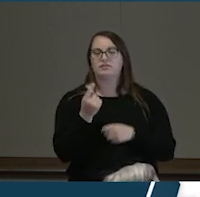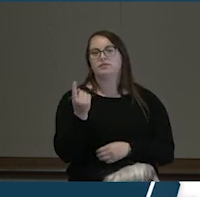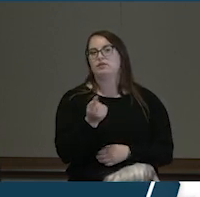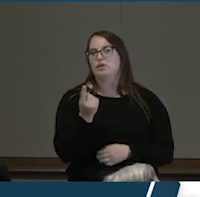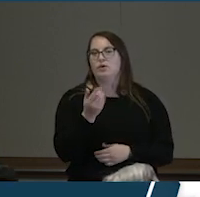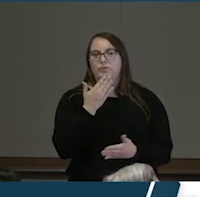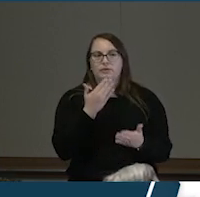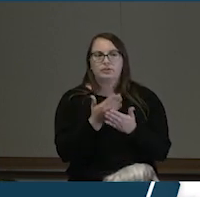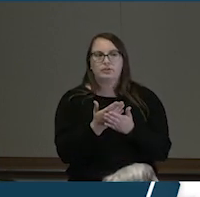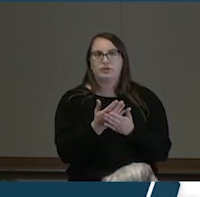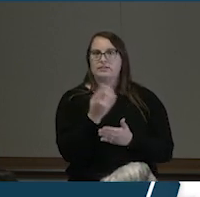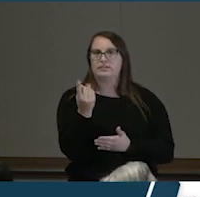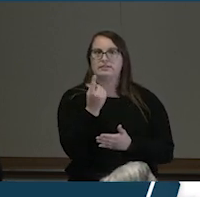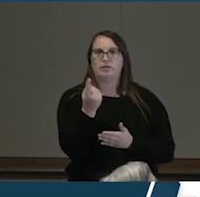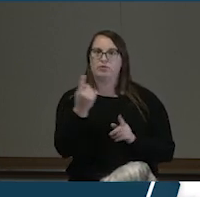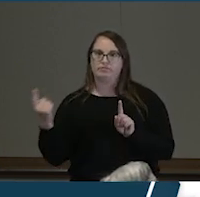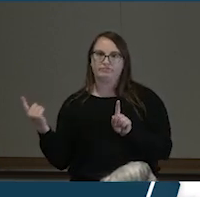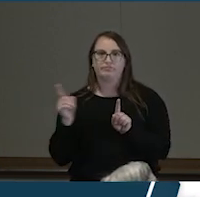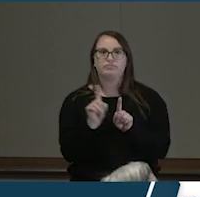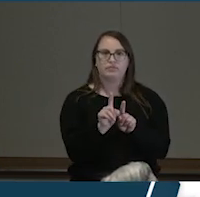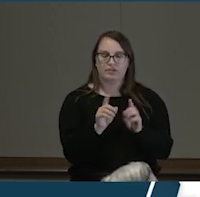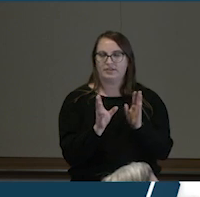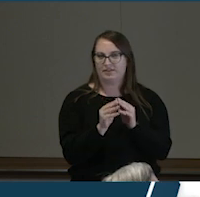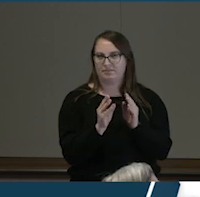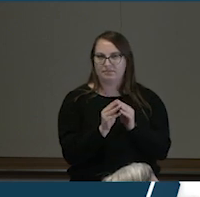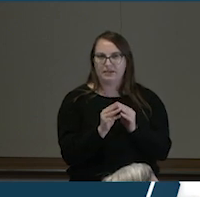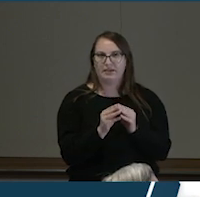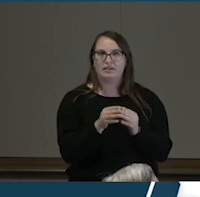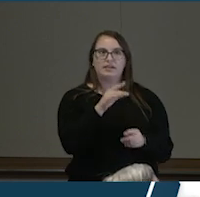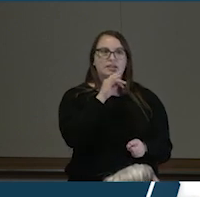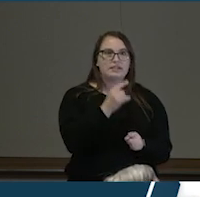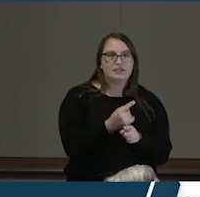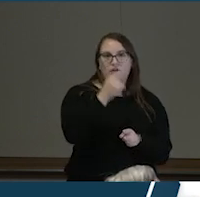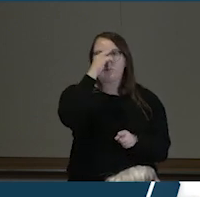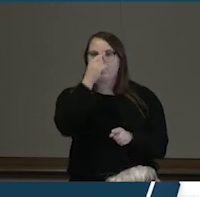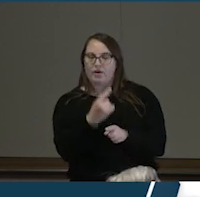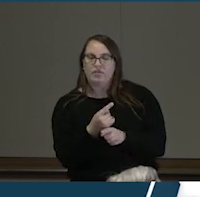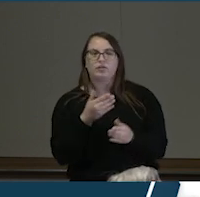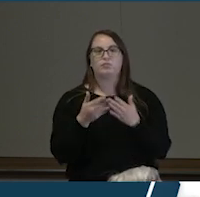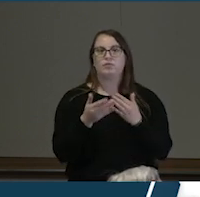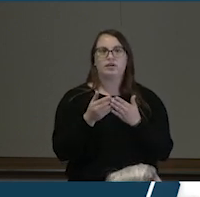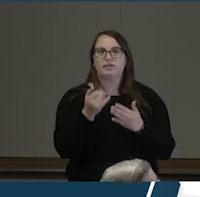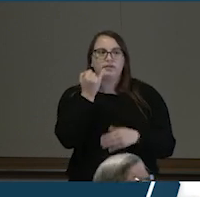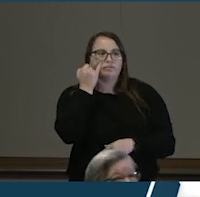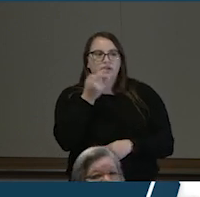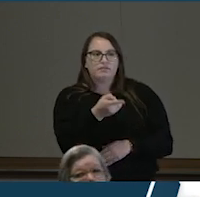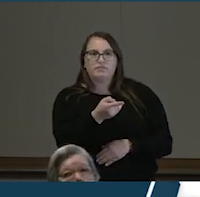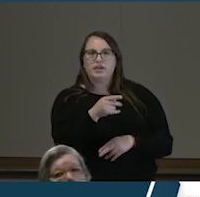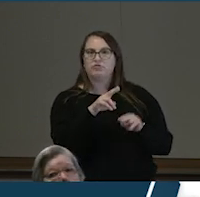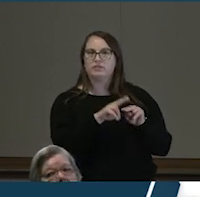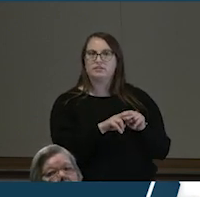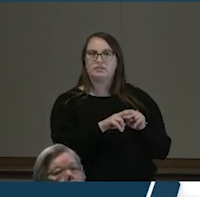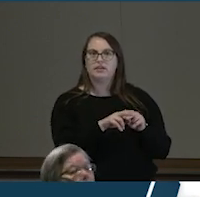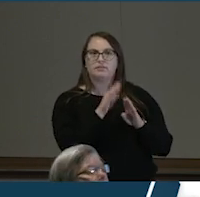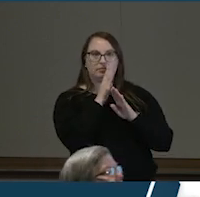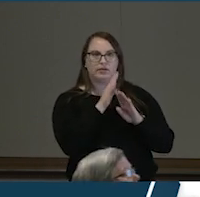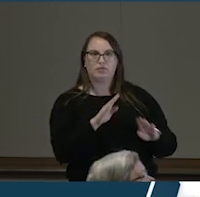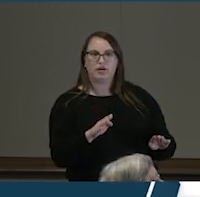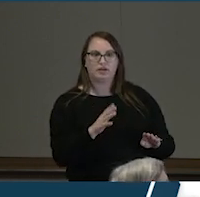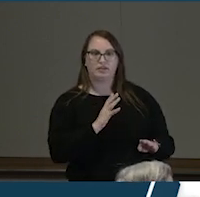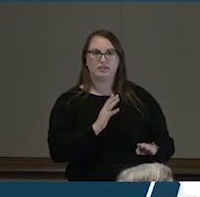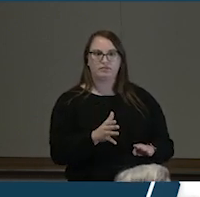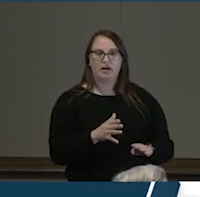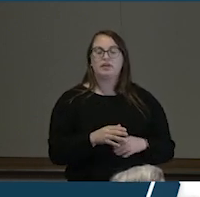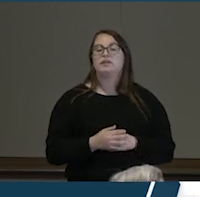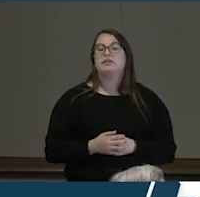a brother, a spouse, whoever, even if all they do is sit there and be quiet. Because when you